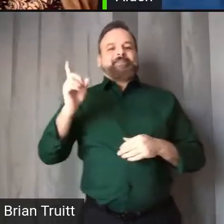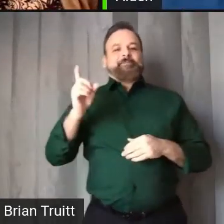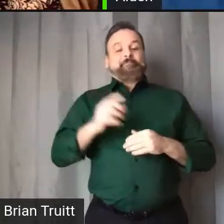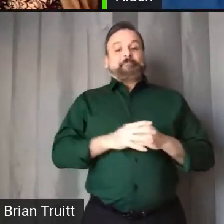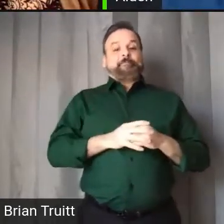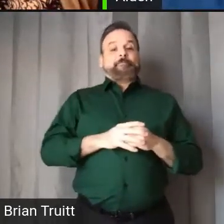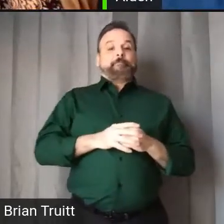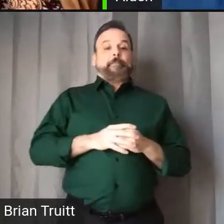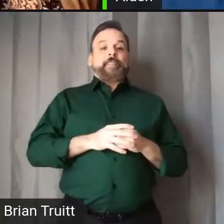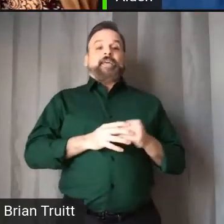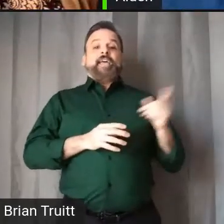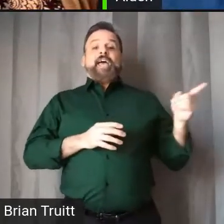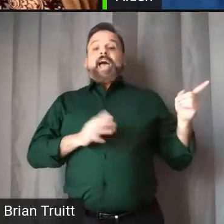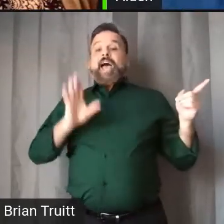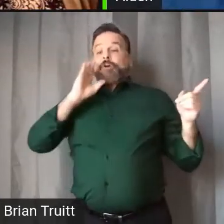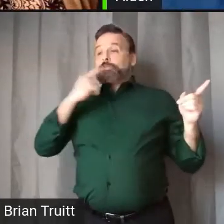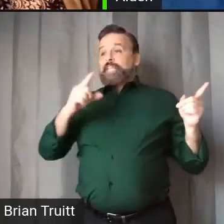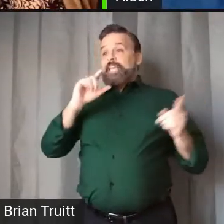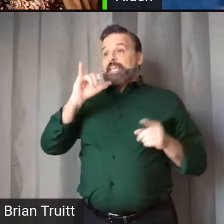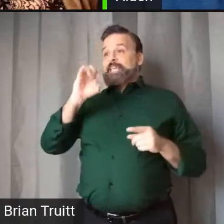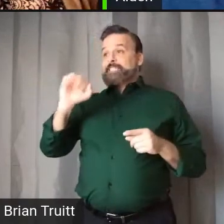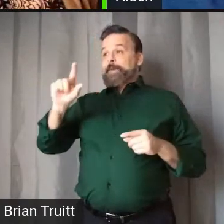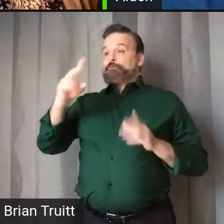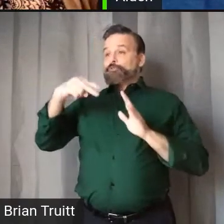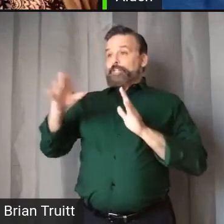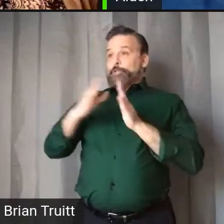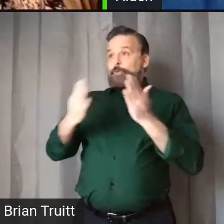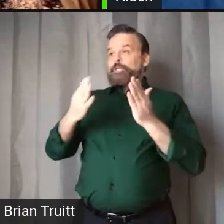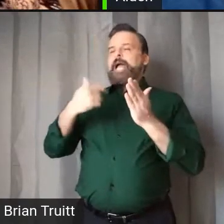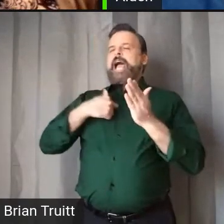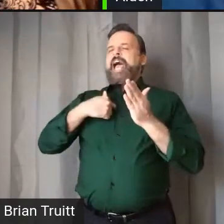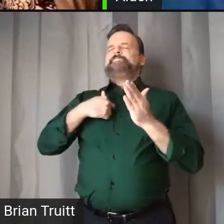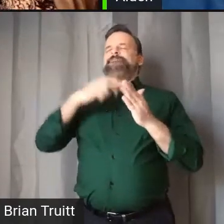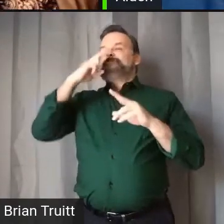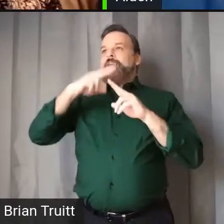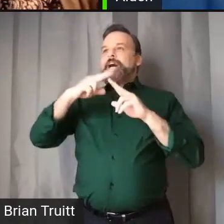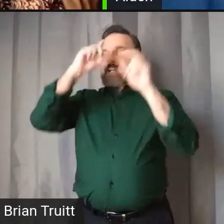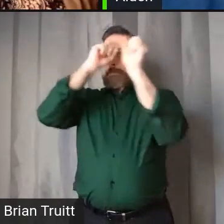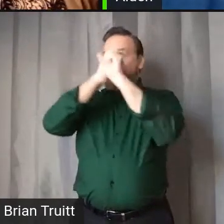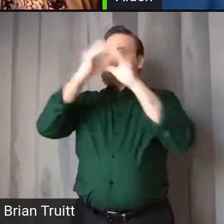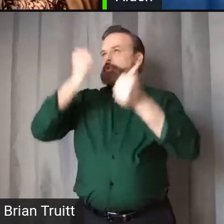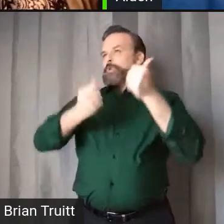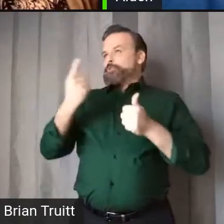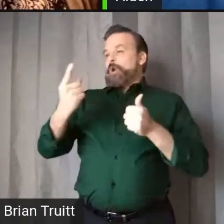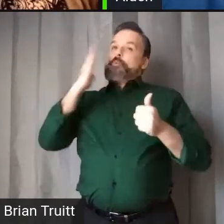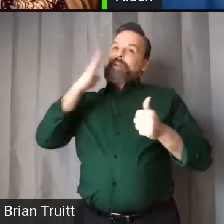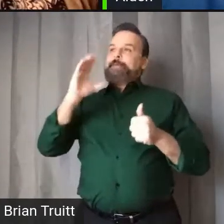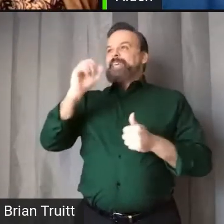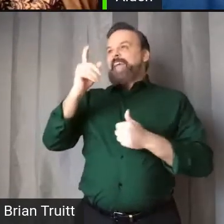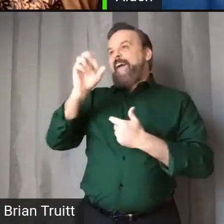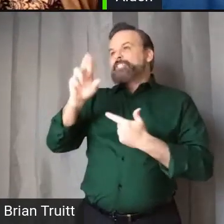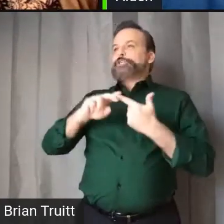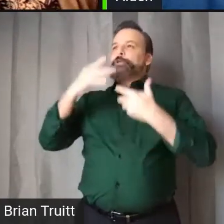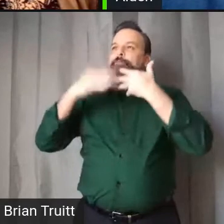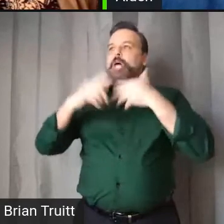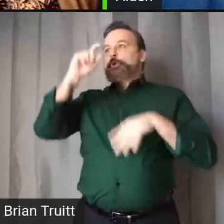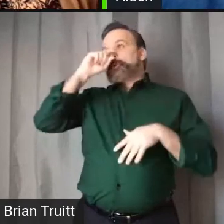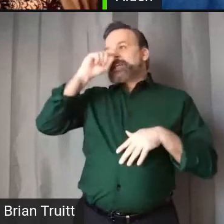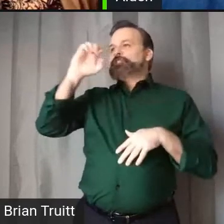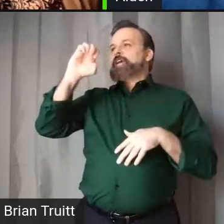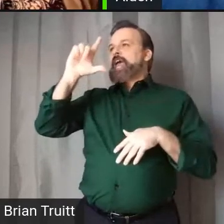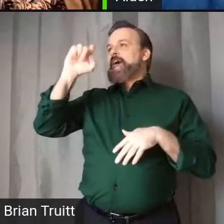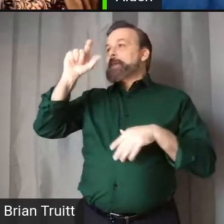I will say, Isabel, when I was reading your book, I had so much fun like imagining which of these three would I be. Like, would I be a caster? Would I be a blood witch? Would I be an